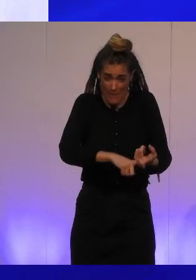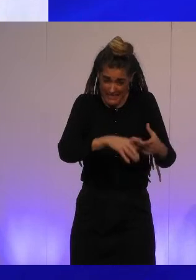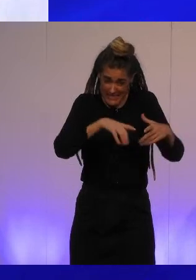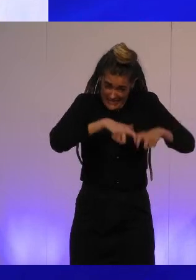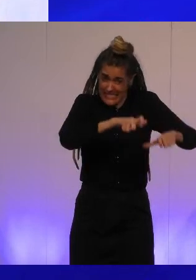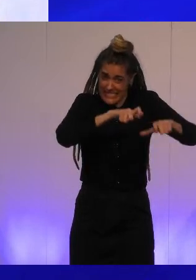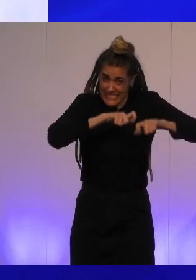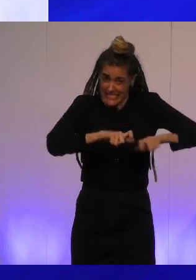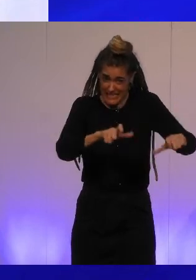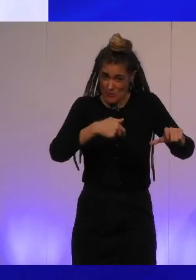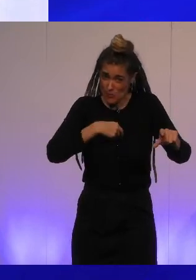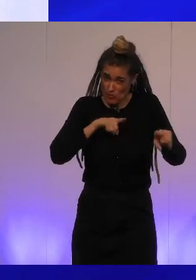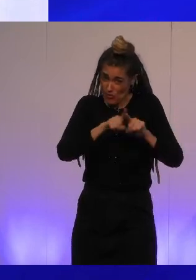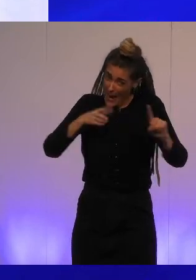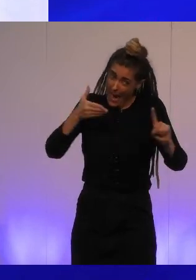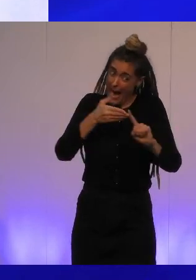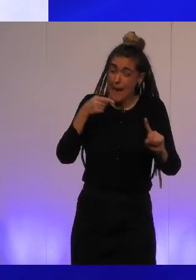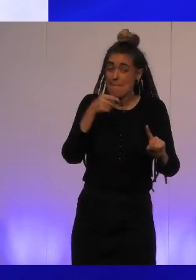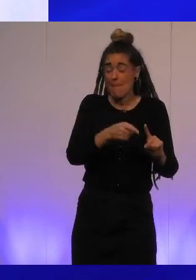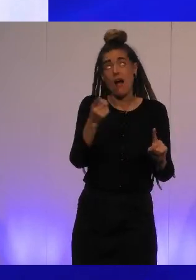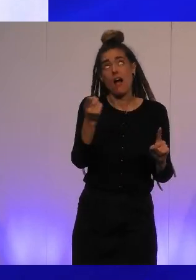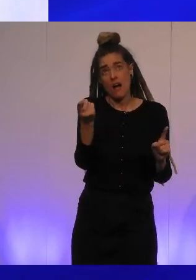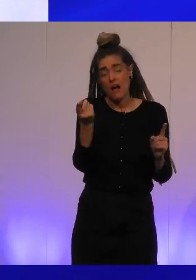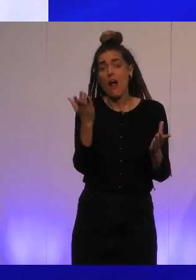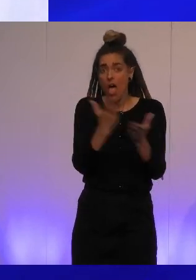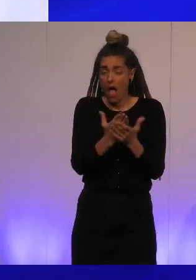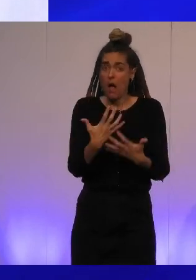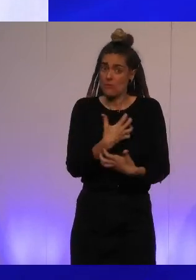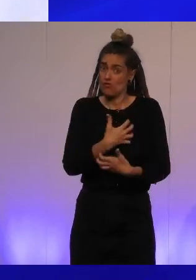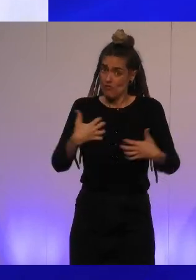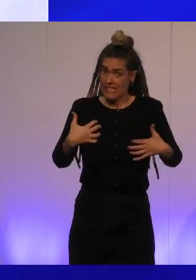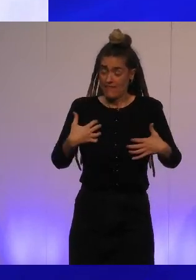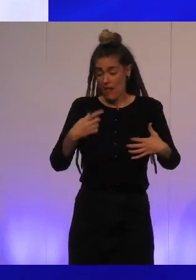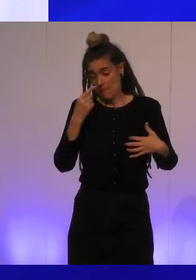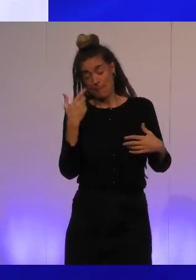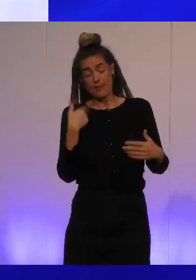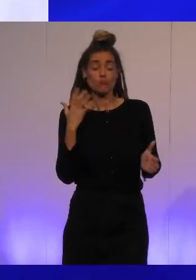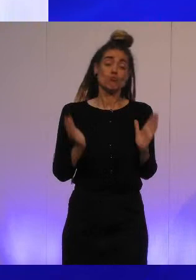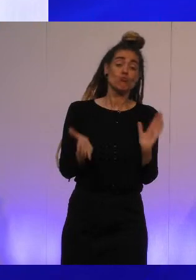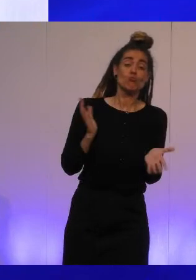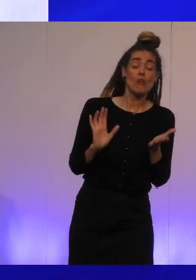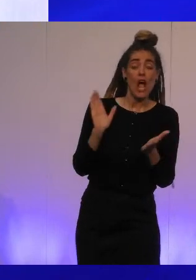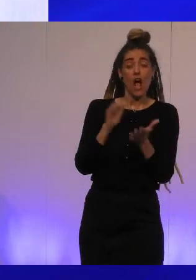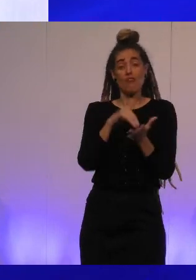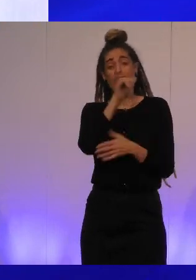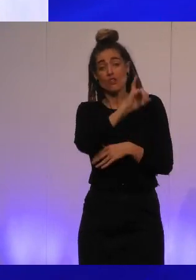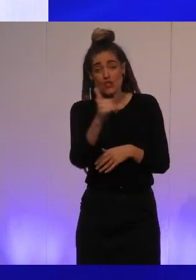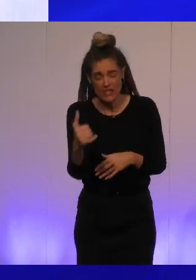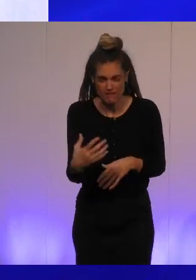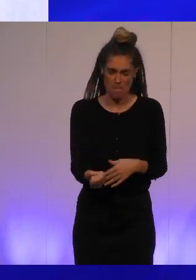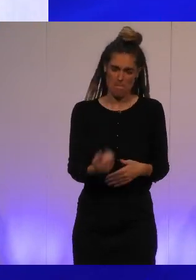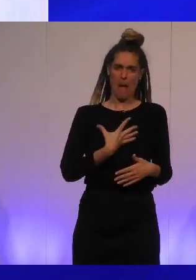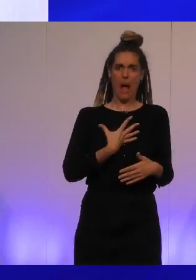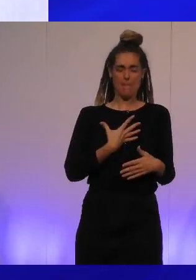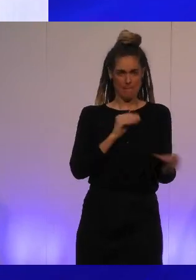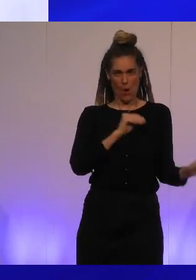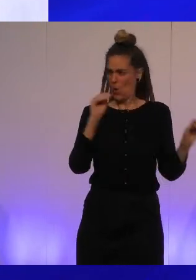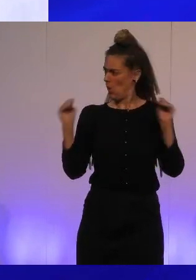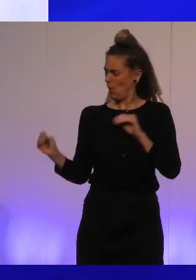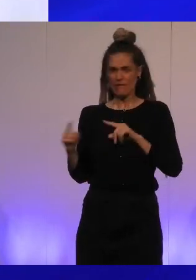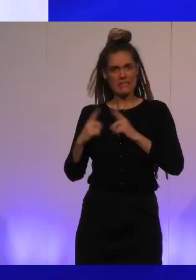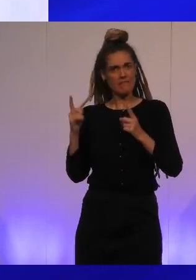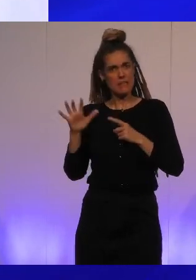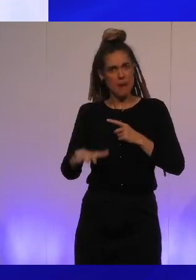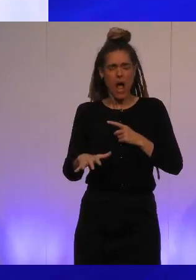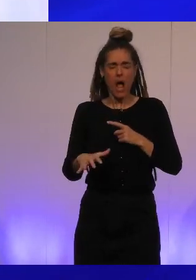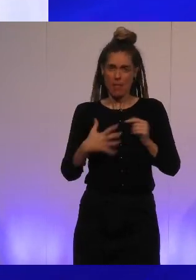Helen. And it is really stressful to be coming into a shift and then find that you've been asked to work elsewhere. But again, just to